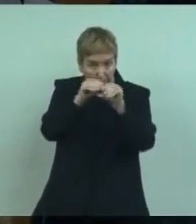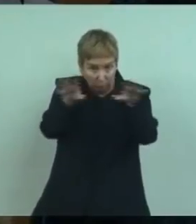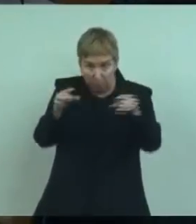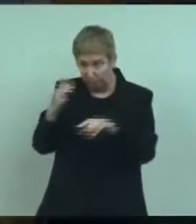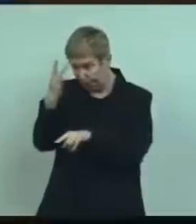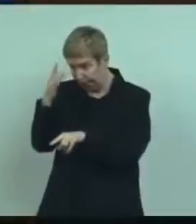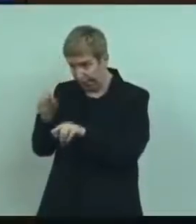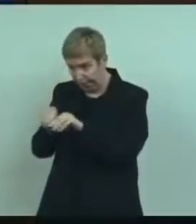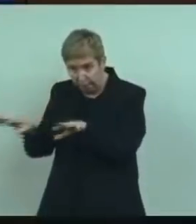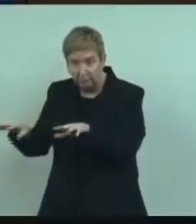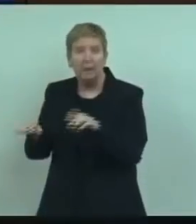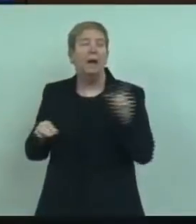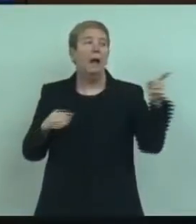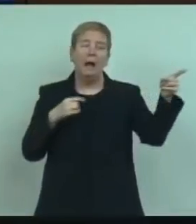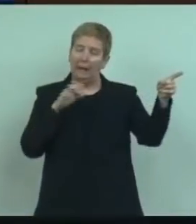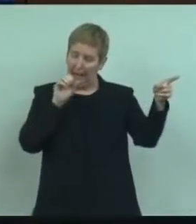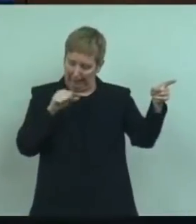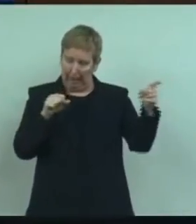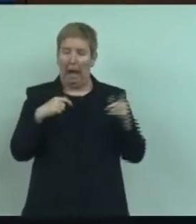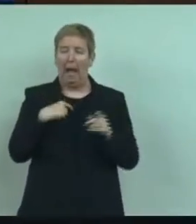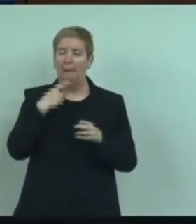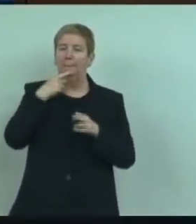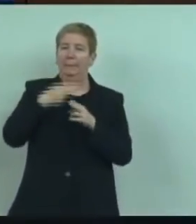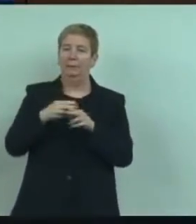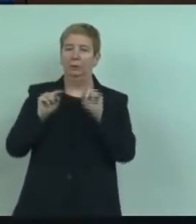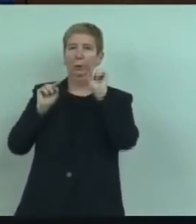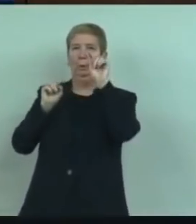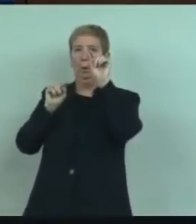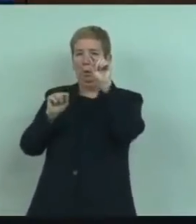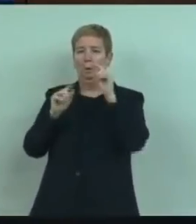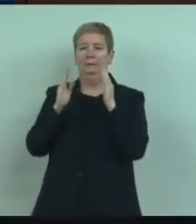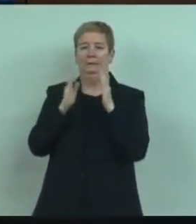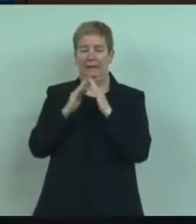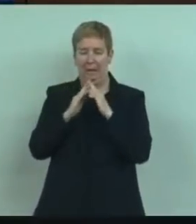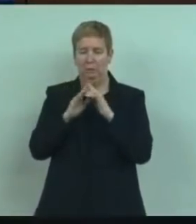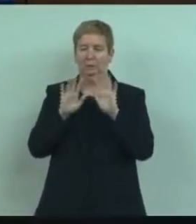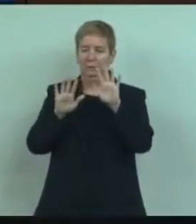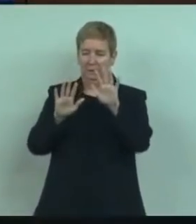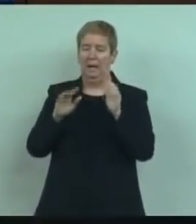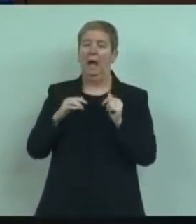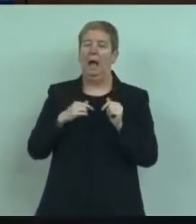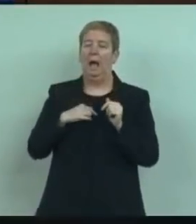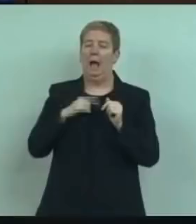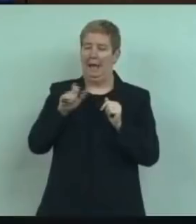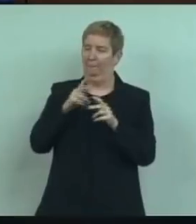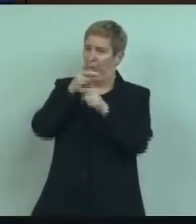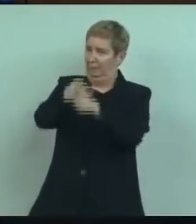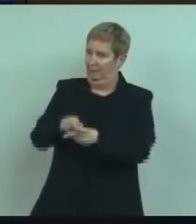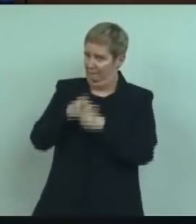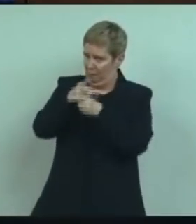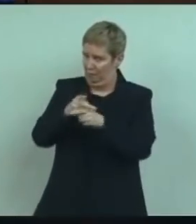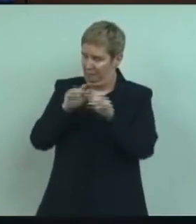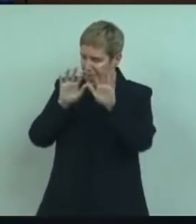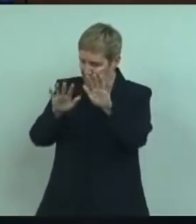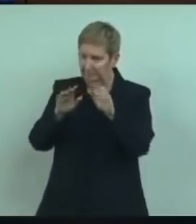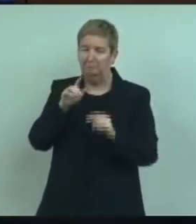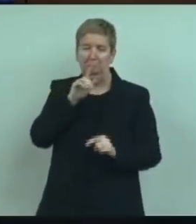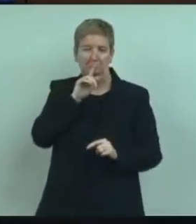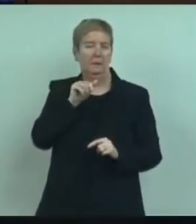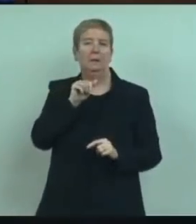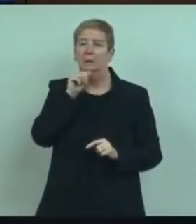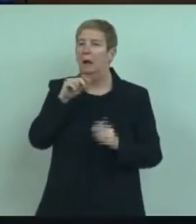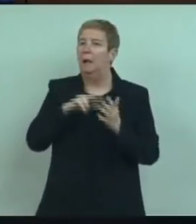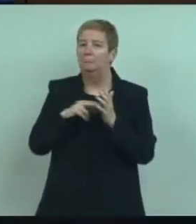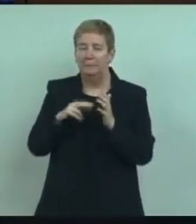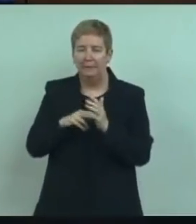I mentioned those because, yes, and I need to be careful. Not that there is indications of,